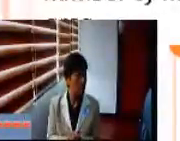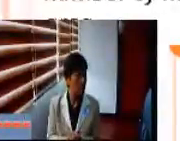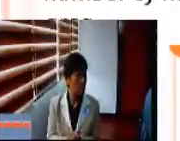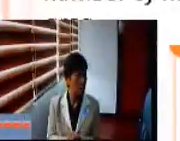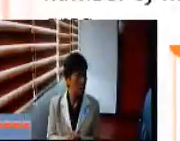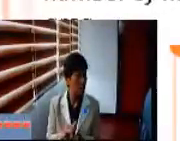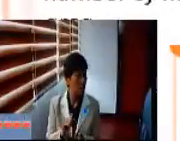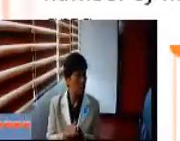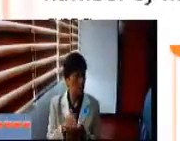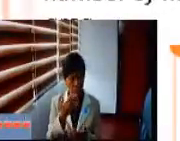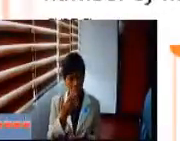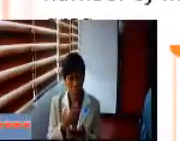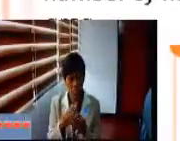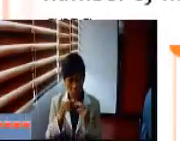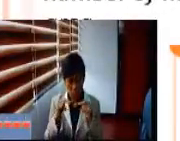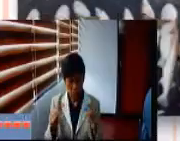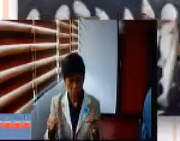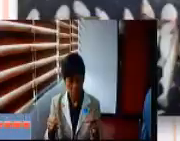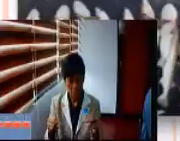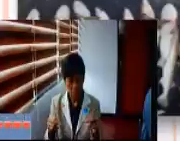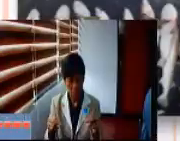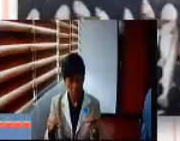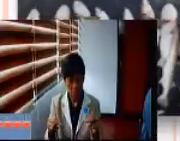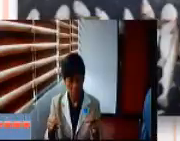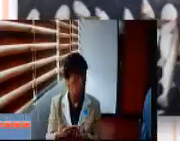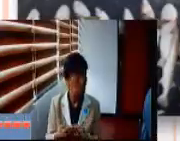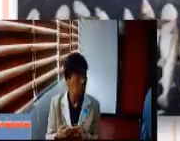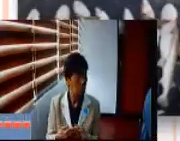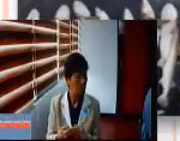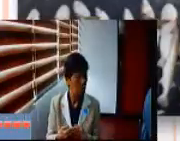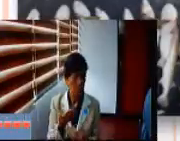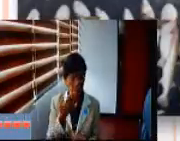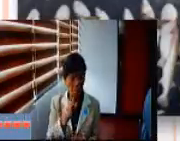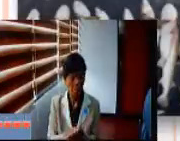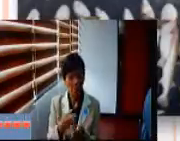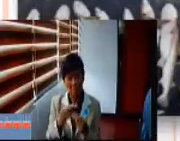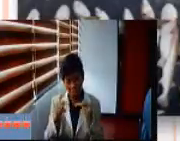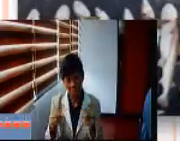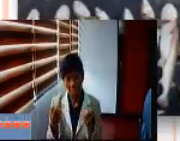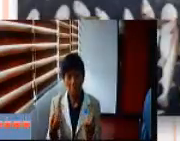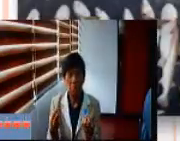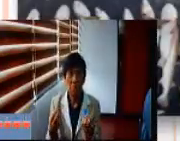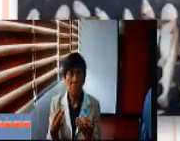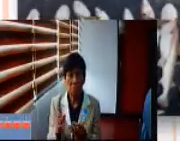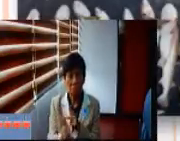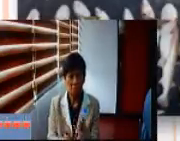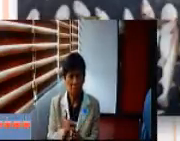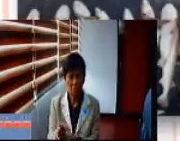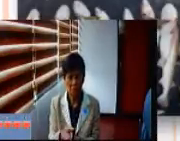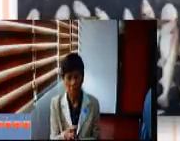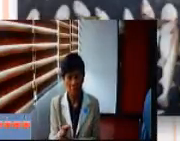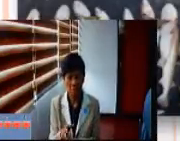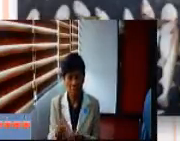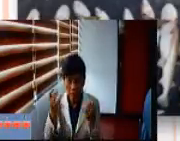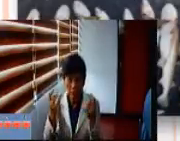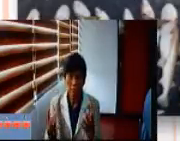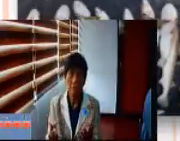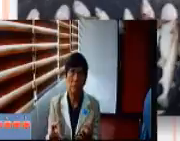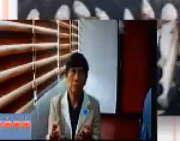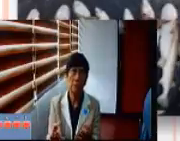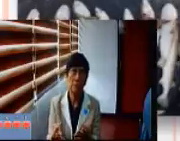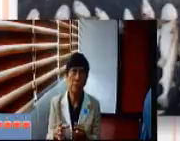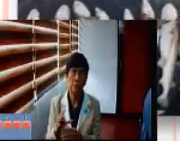That's the good news. Next is, of course, the bad news. A lot of these species are under threat. Corals